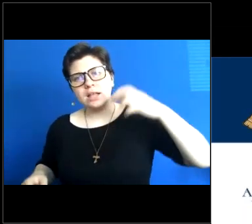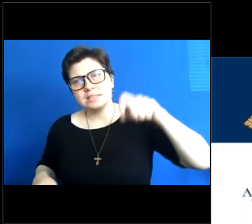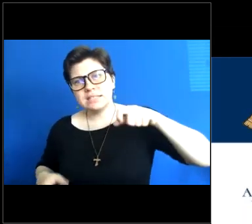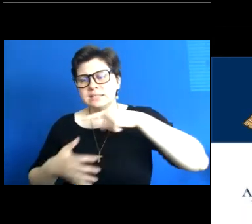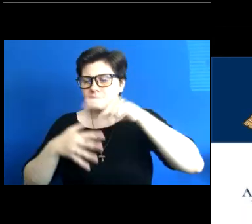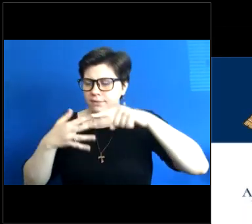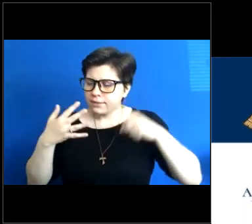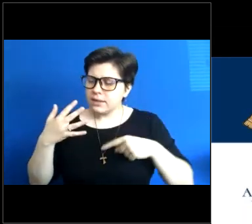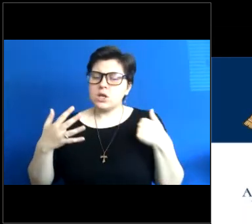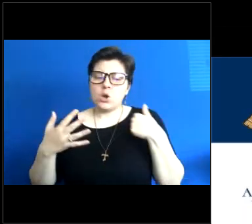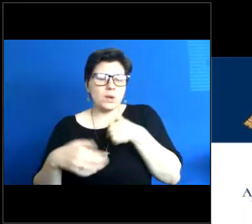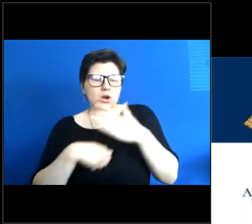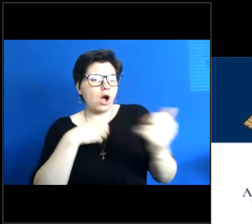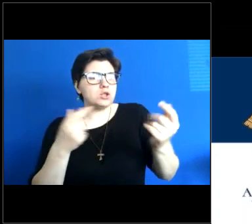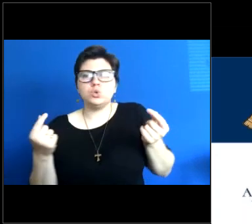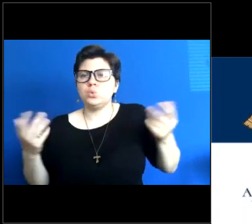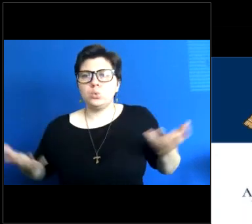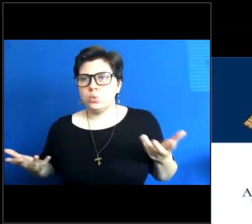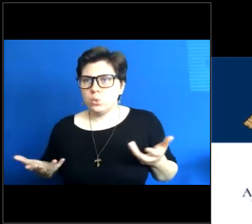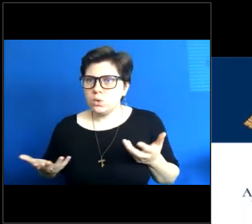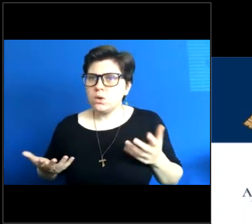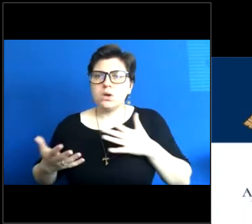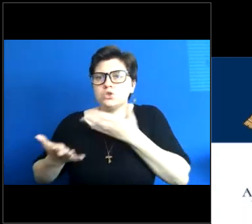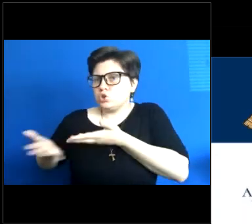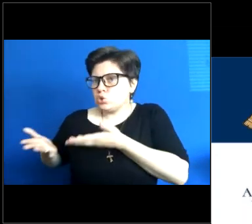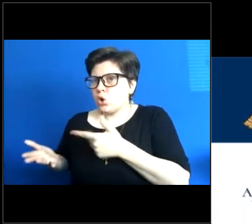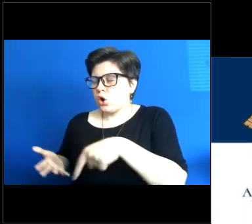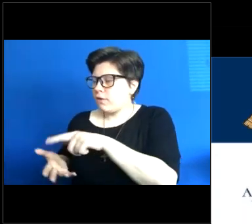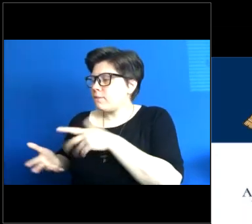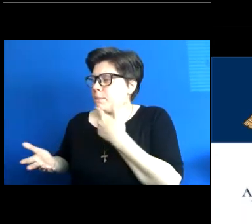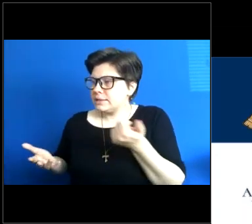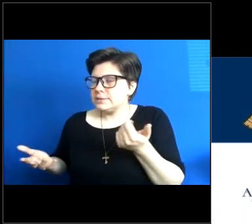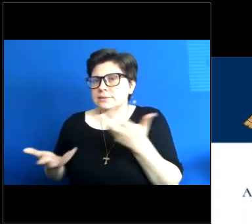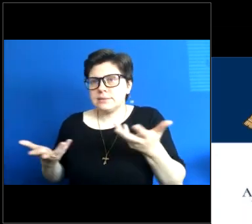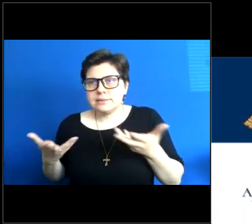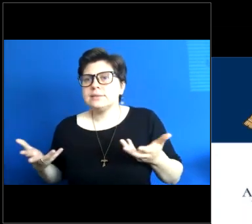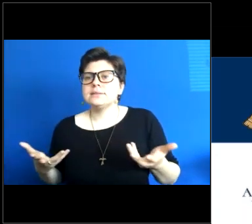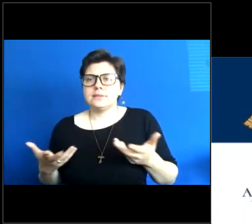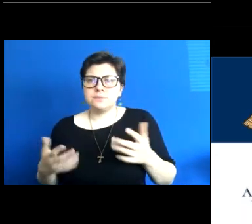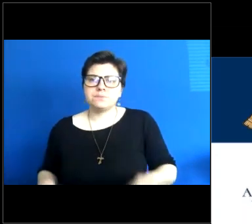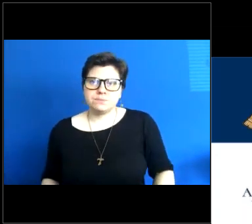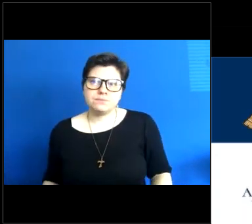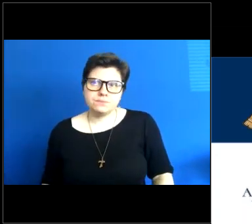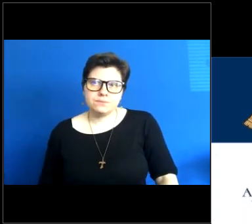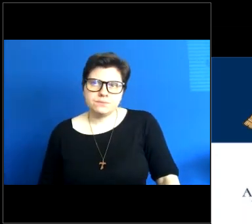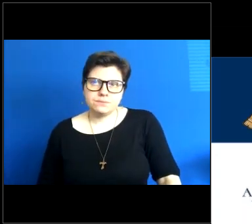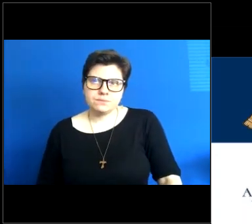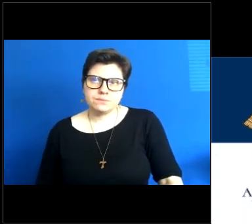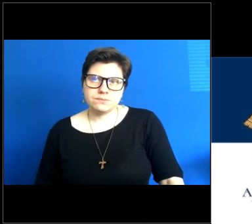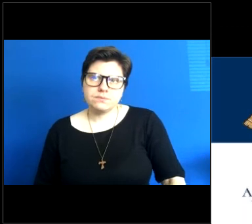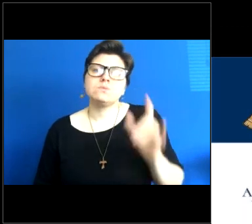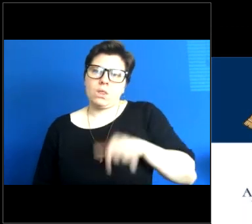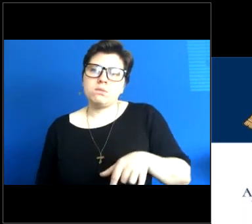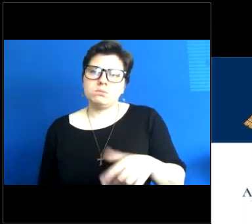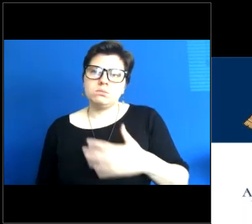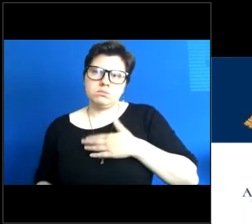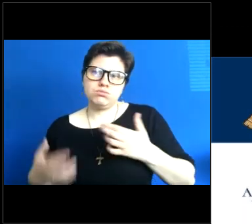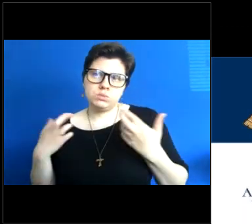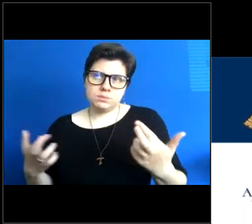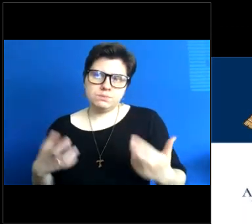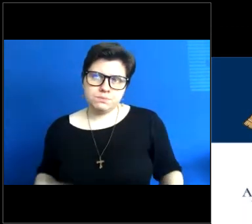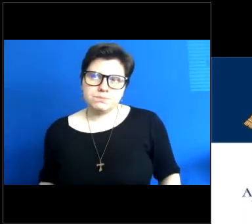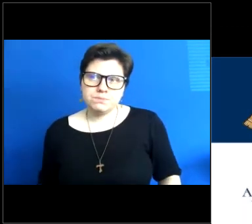are we called to do? How can we best serve those needs and best raise our child in light of their reality? So that's what I would recommend